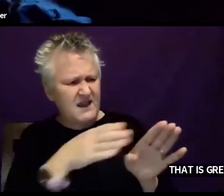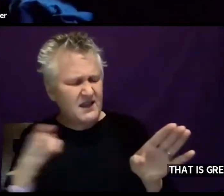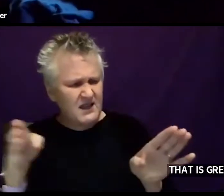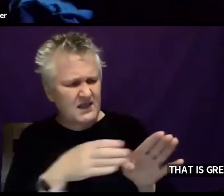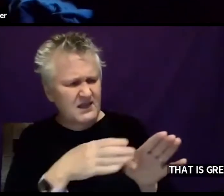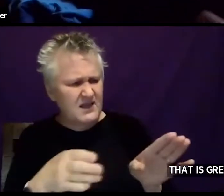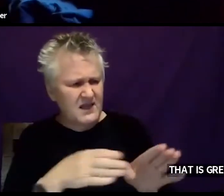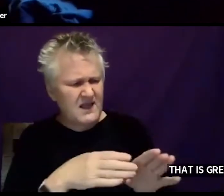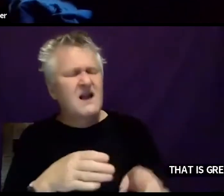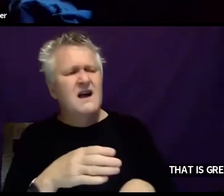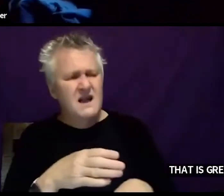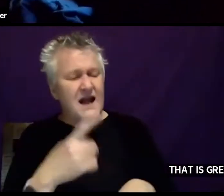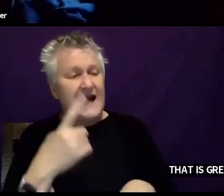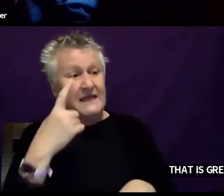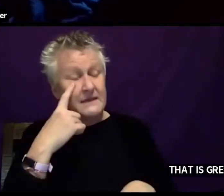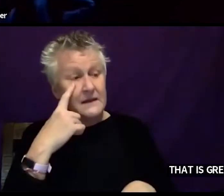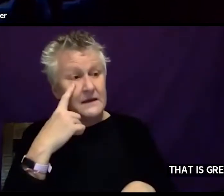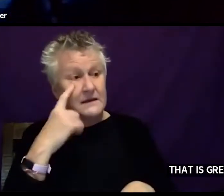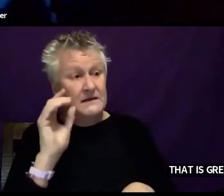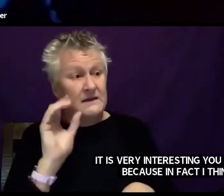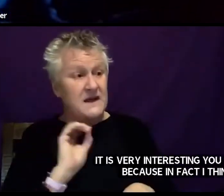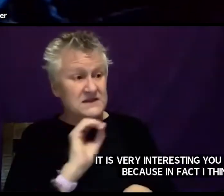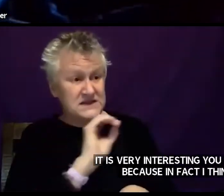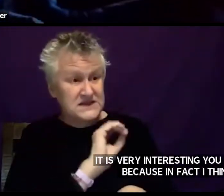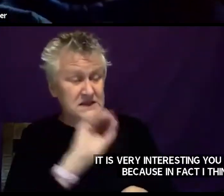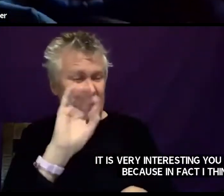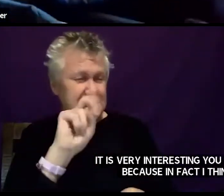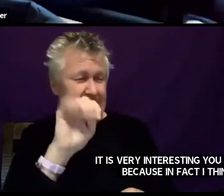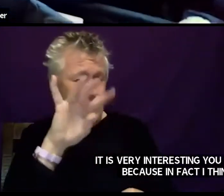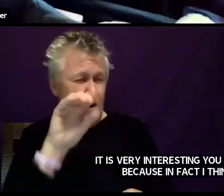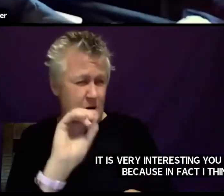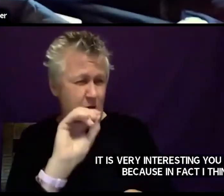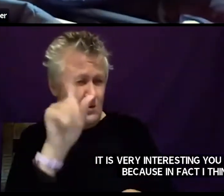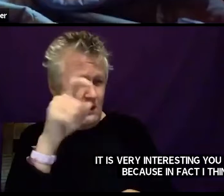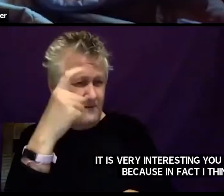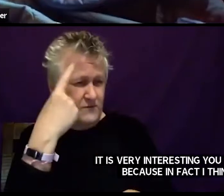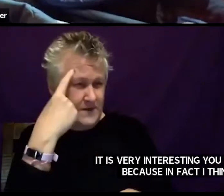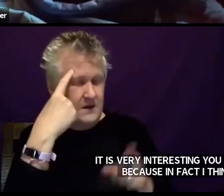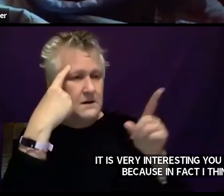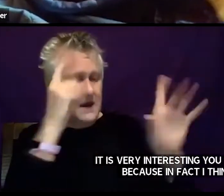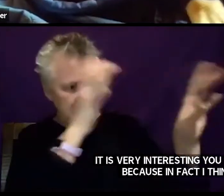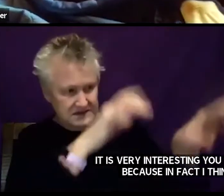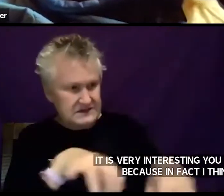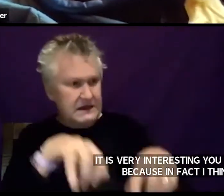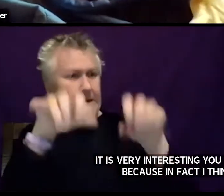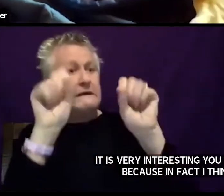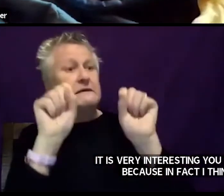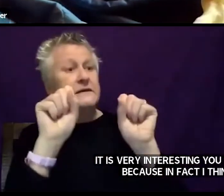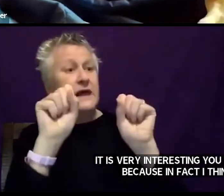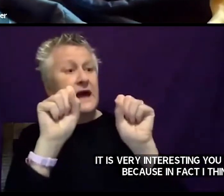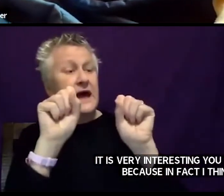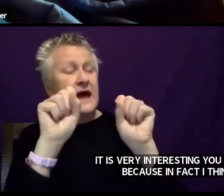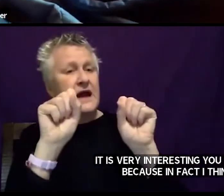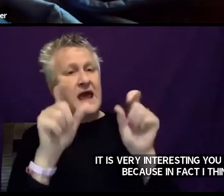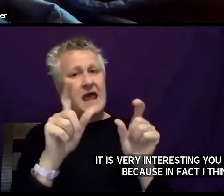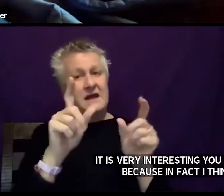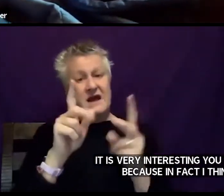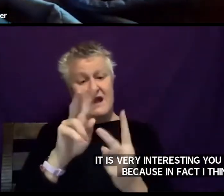government has taken the frailty scale and to either adapt it